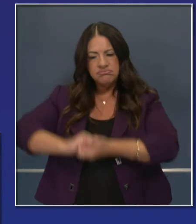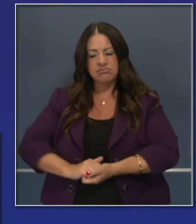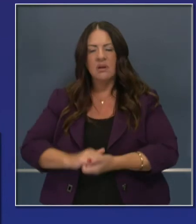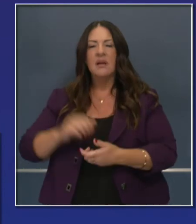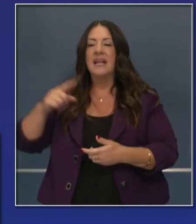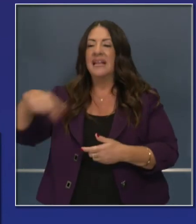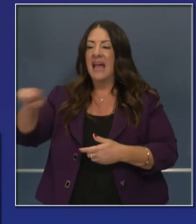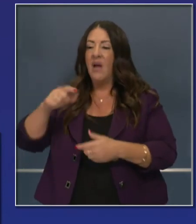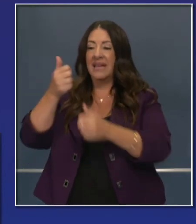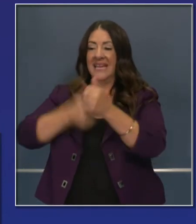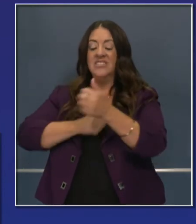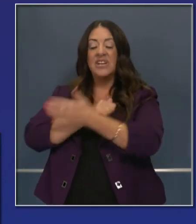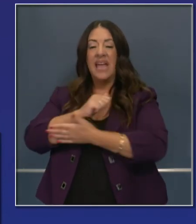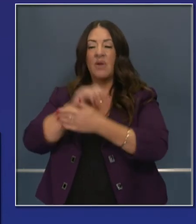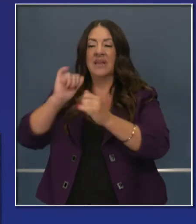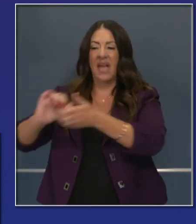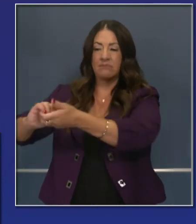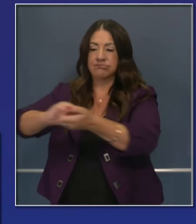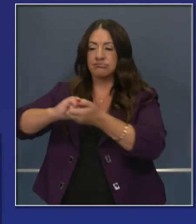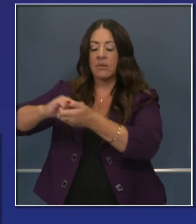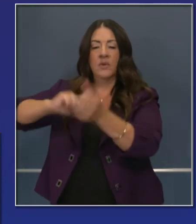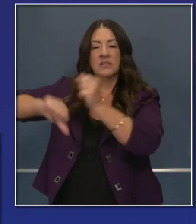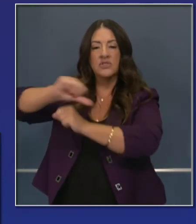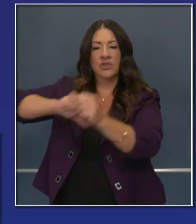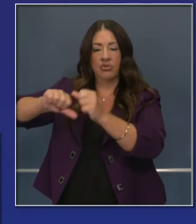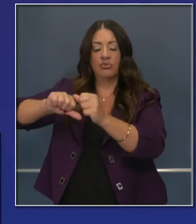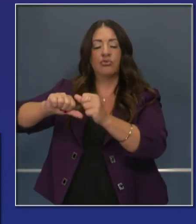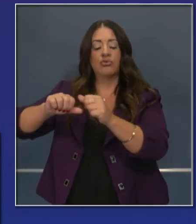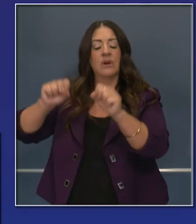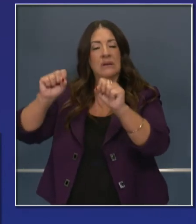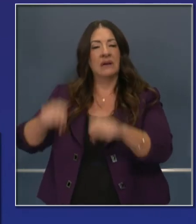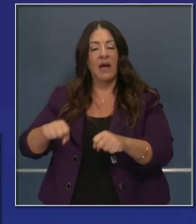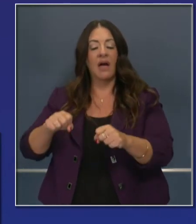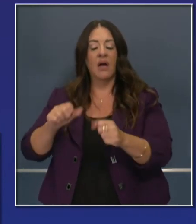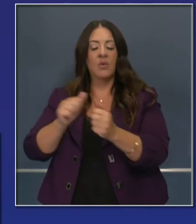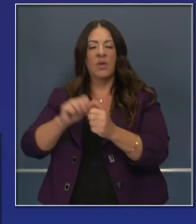local counties and local